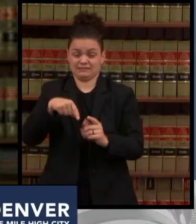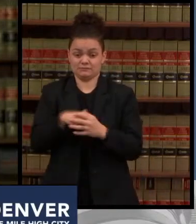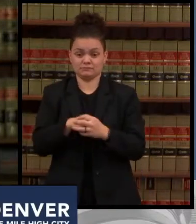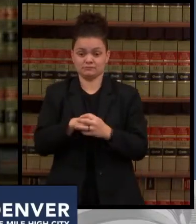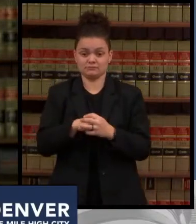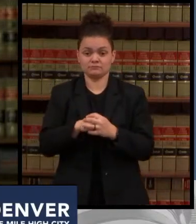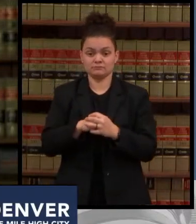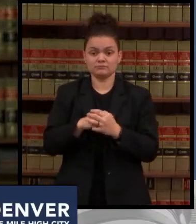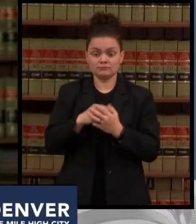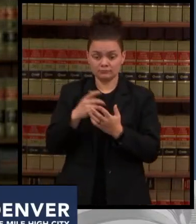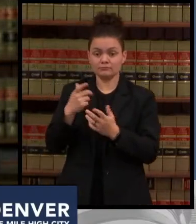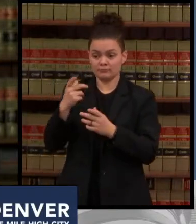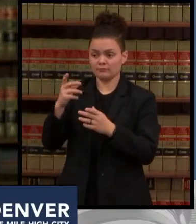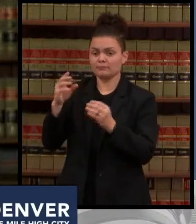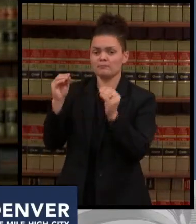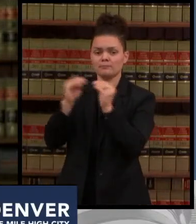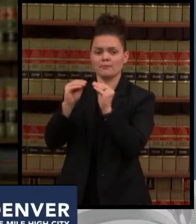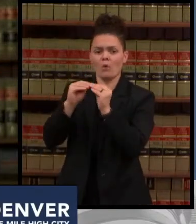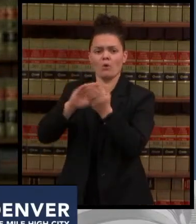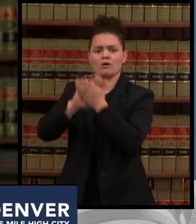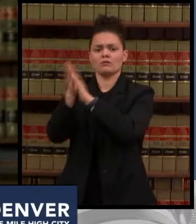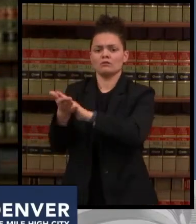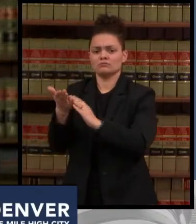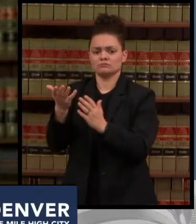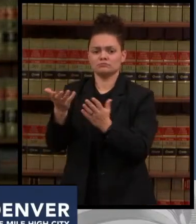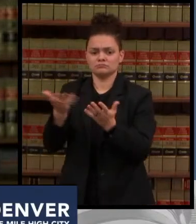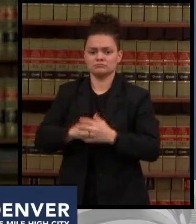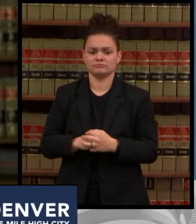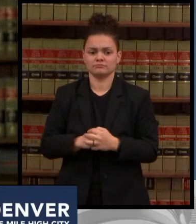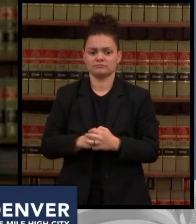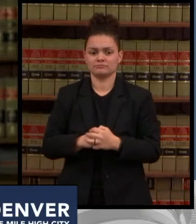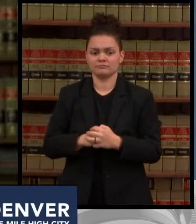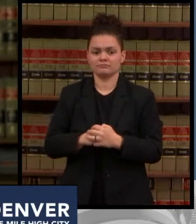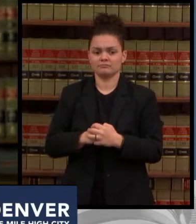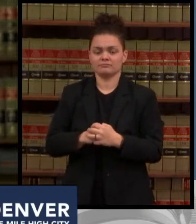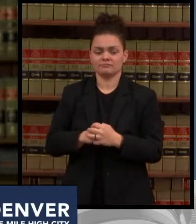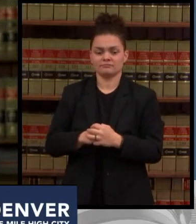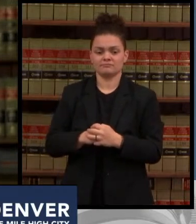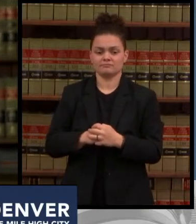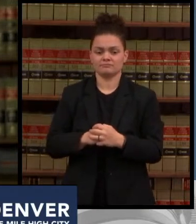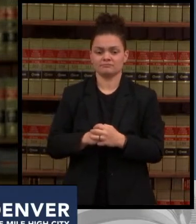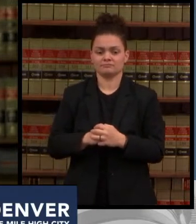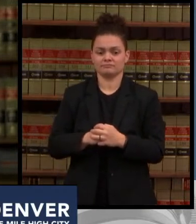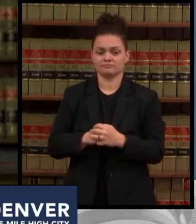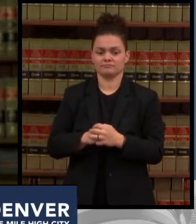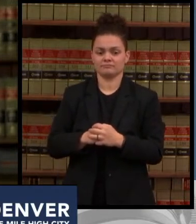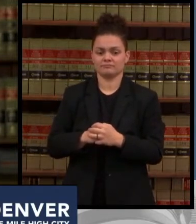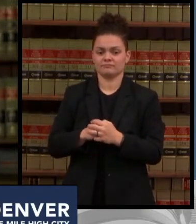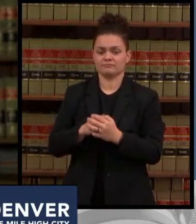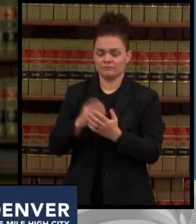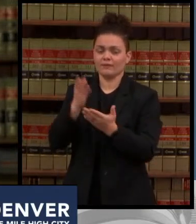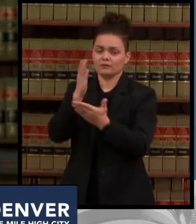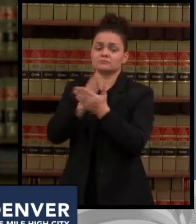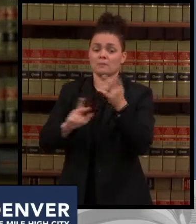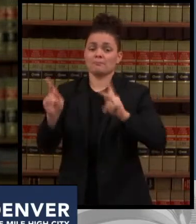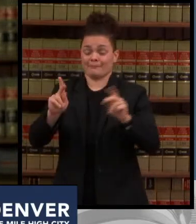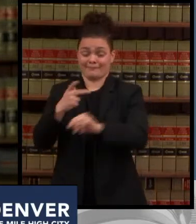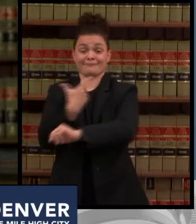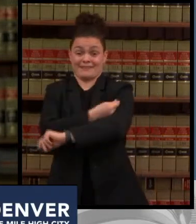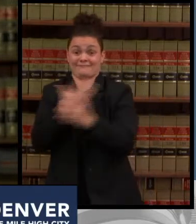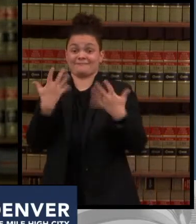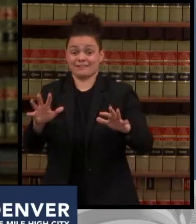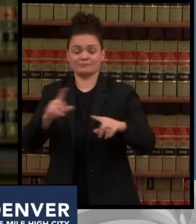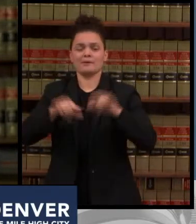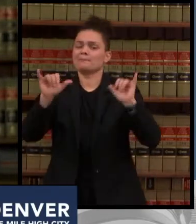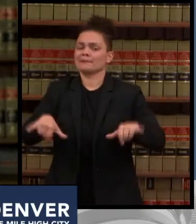But hospitals are filling up by those of you who have chosen not to get vaccinated. And to suggest